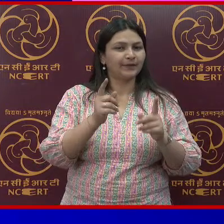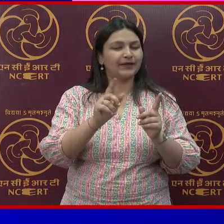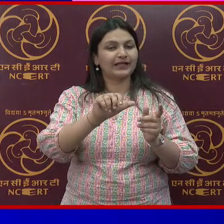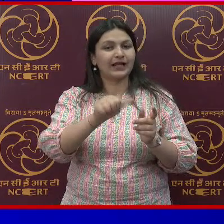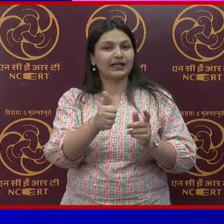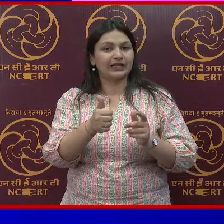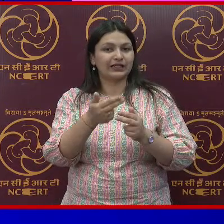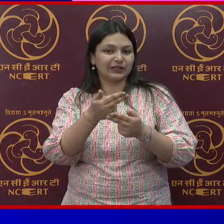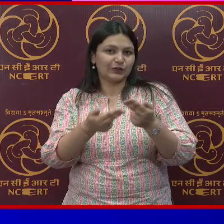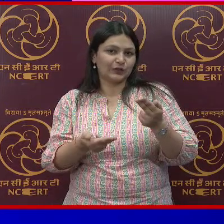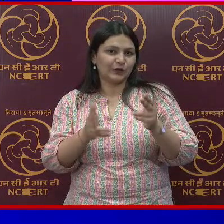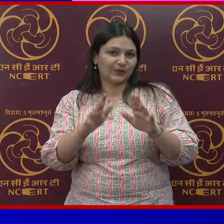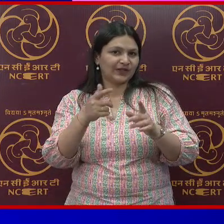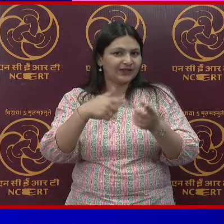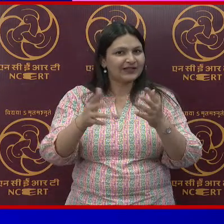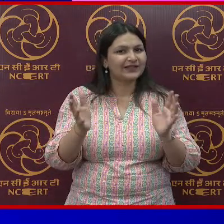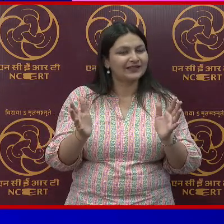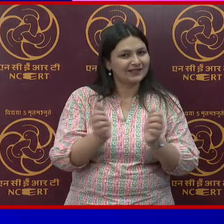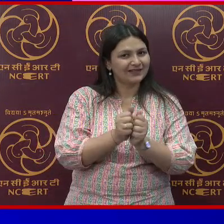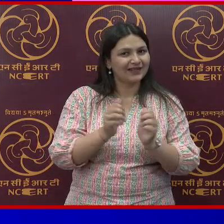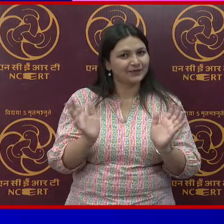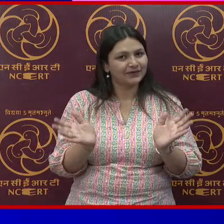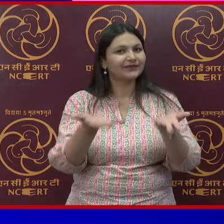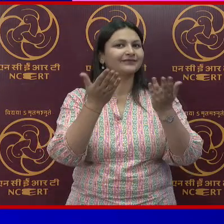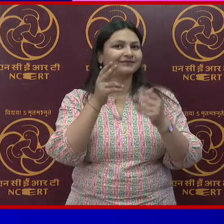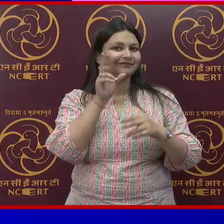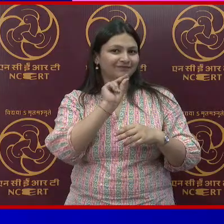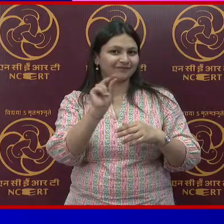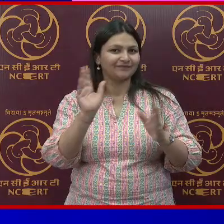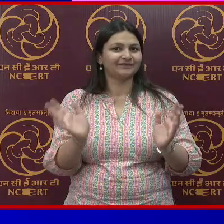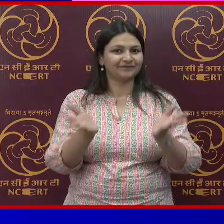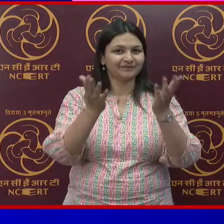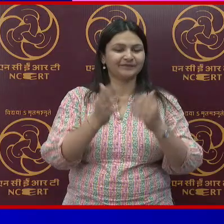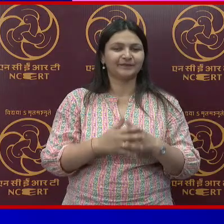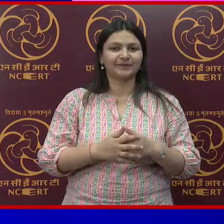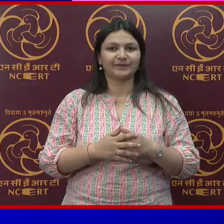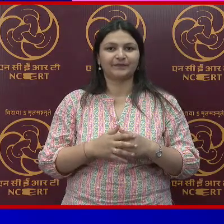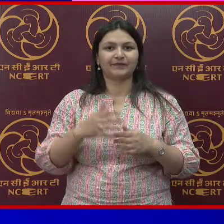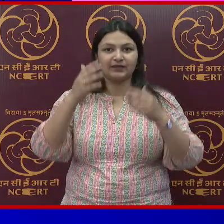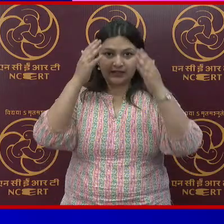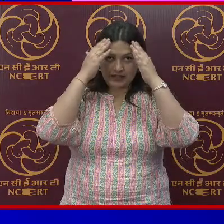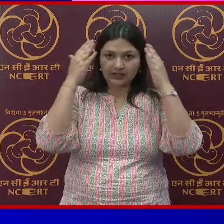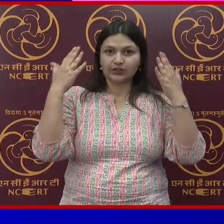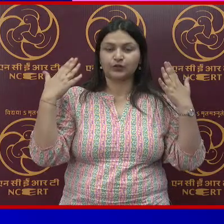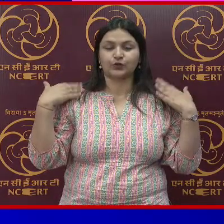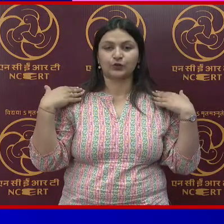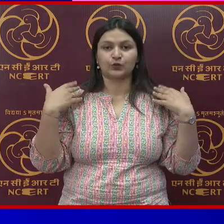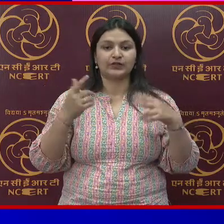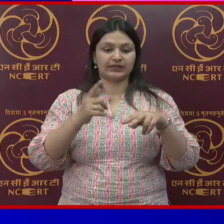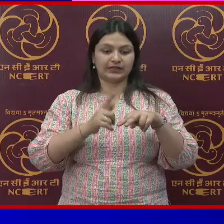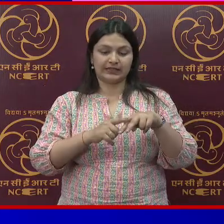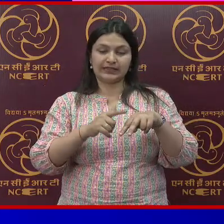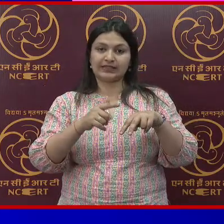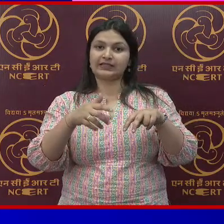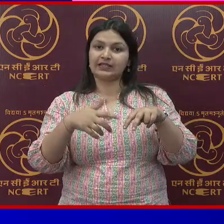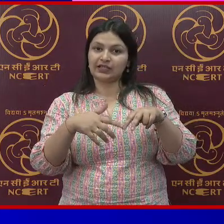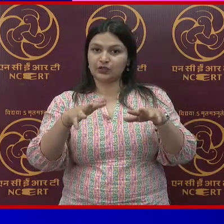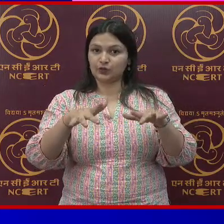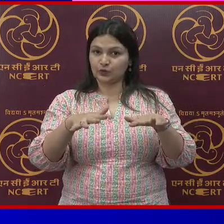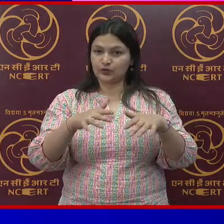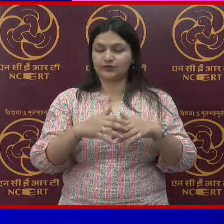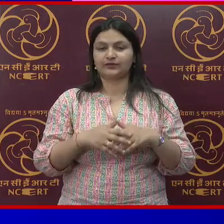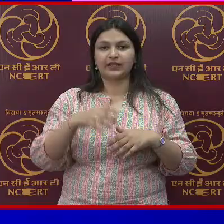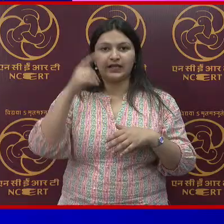here. Would you like to sing along? Yes, ma'am. Okay. Head, shoulder, knees and toes.